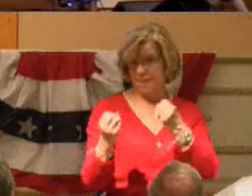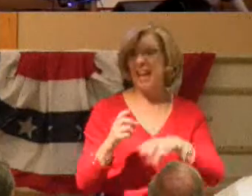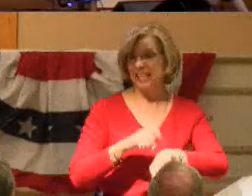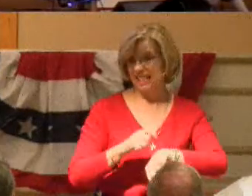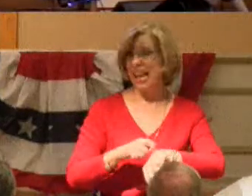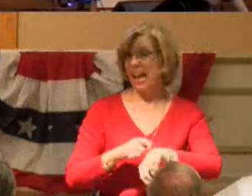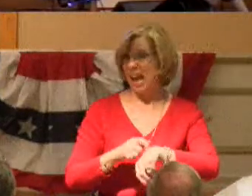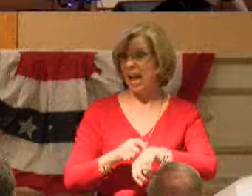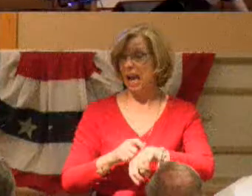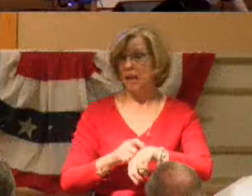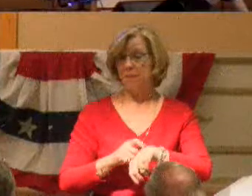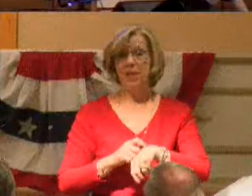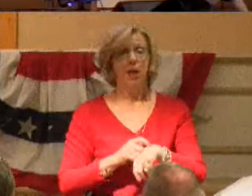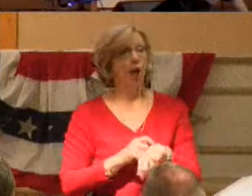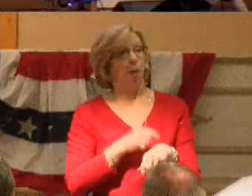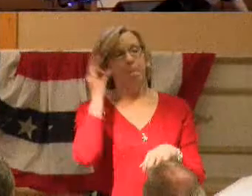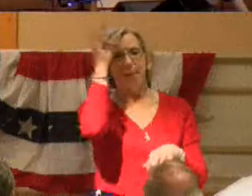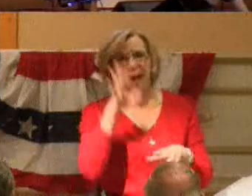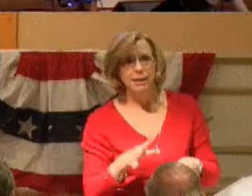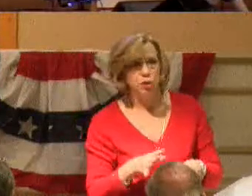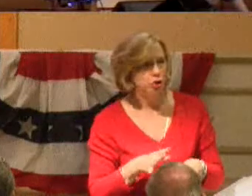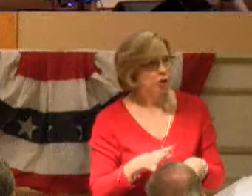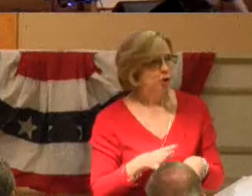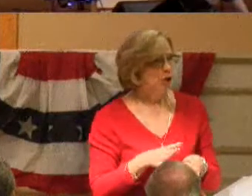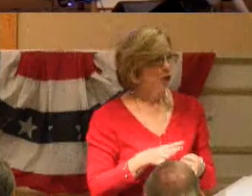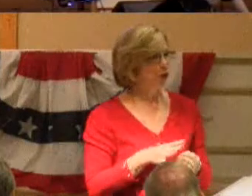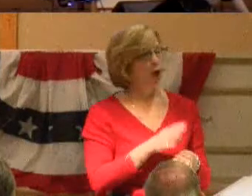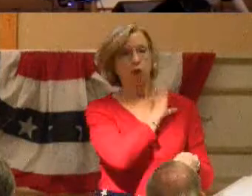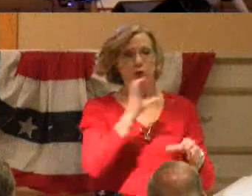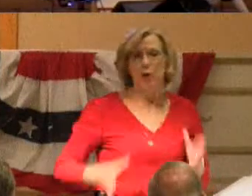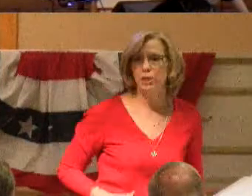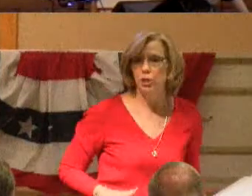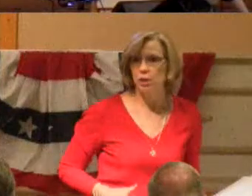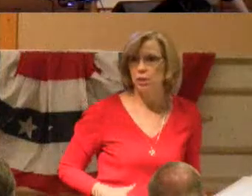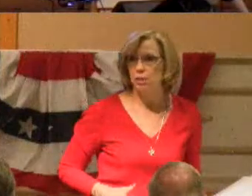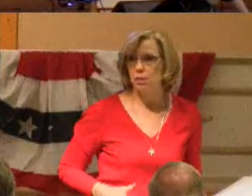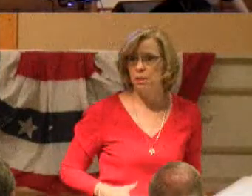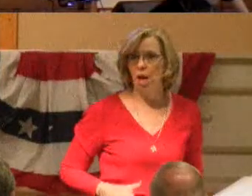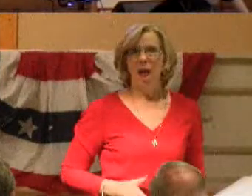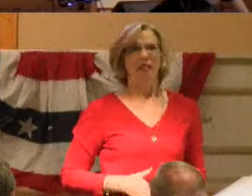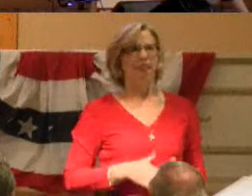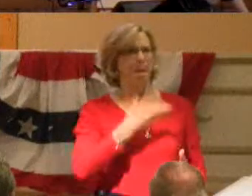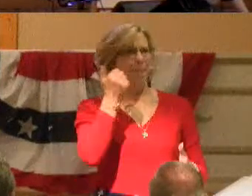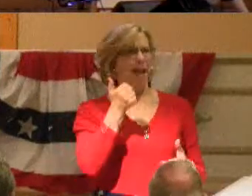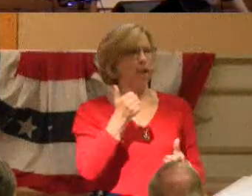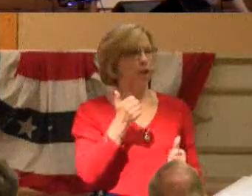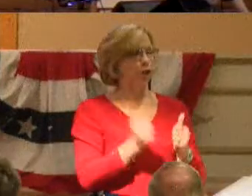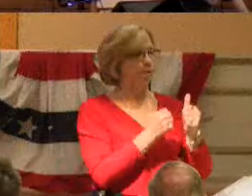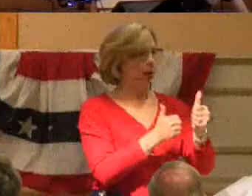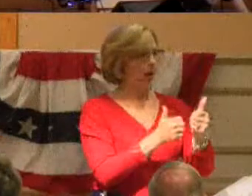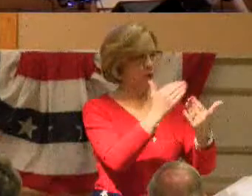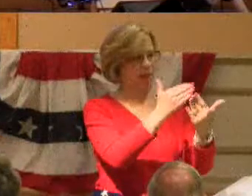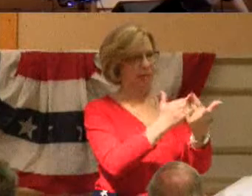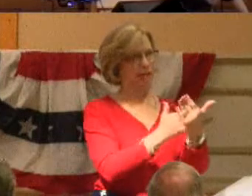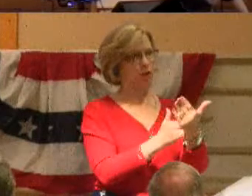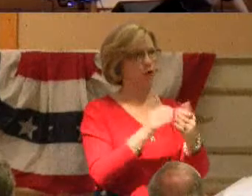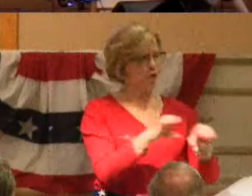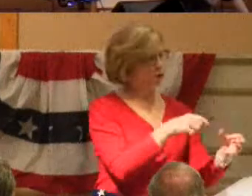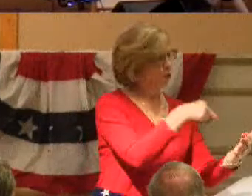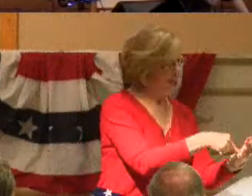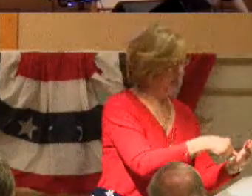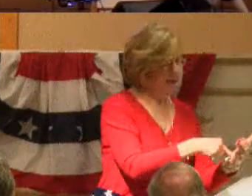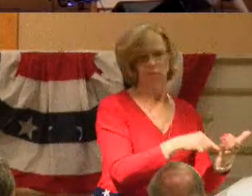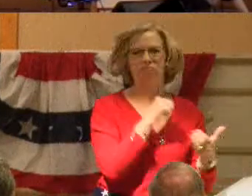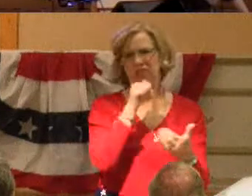are professors of salvation, professors of Christ, is that they do better by following a list of do's and don'ts. And so yet we